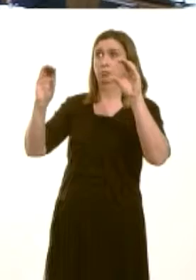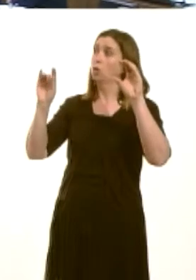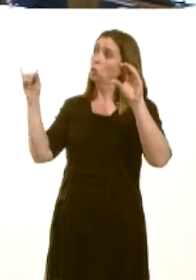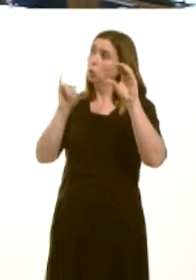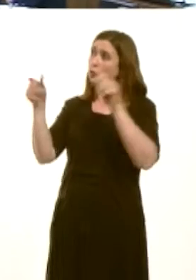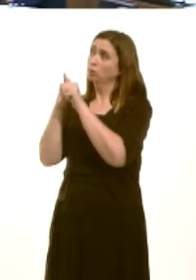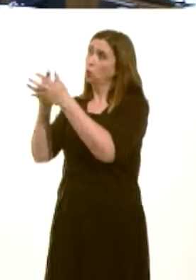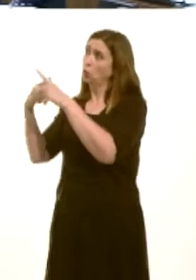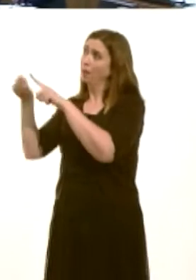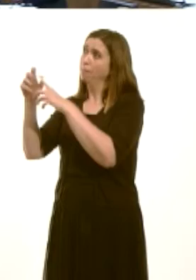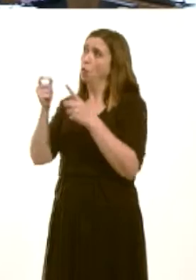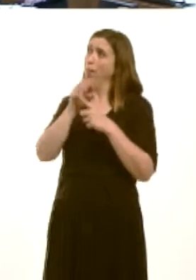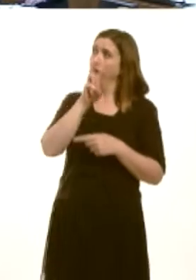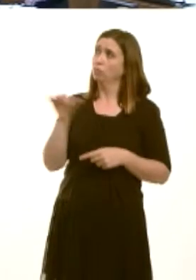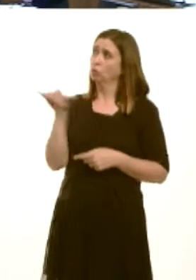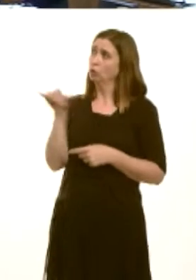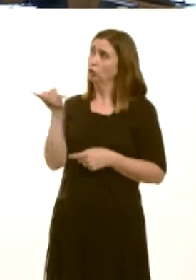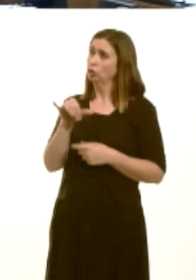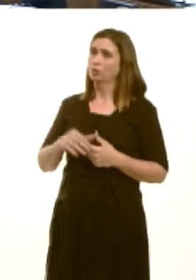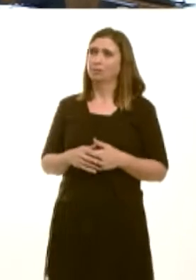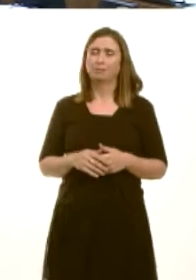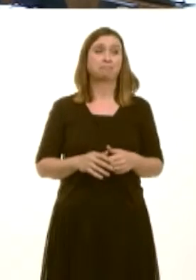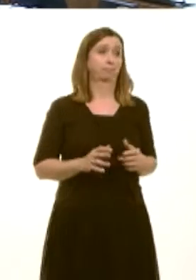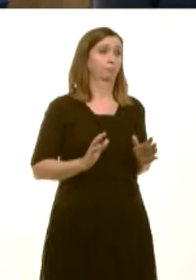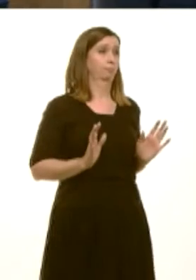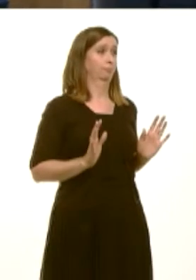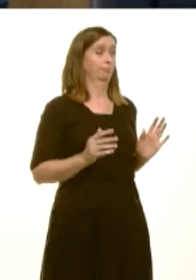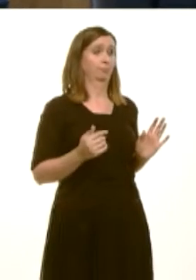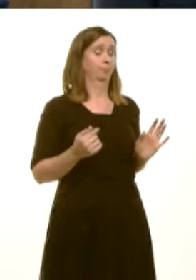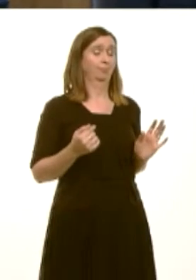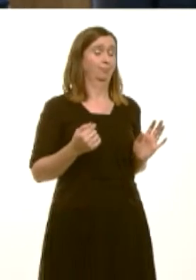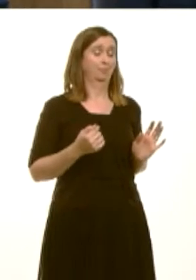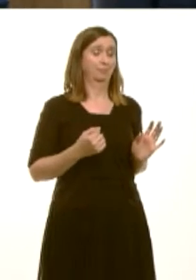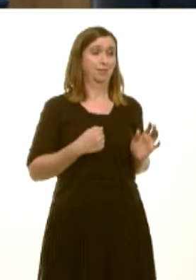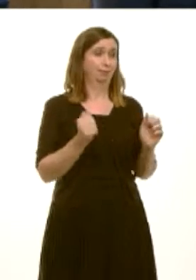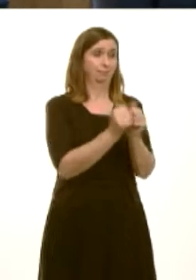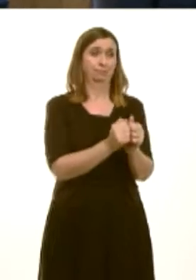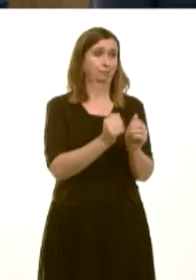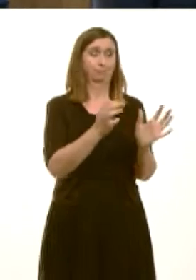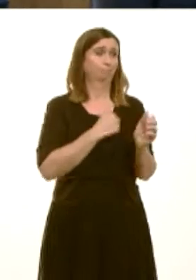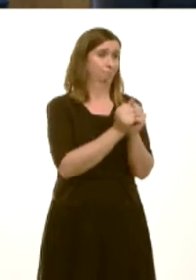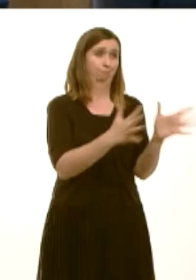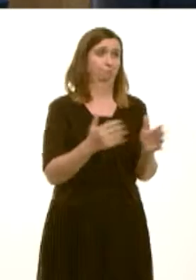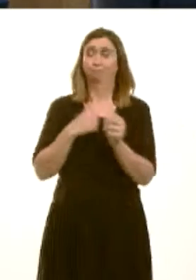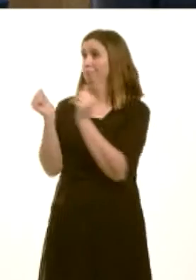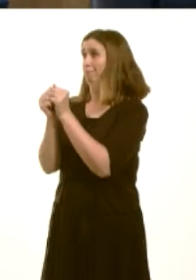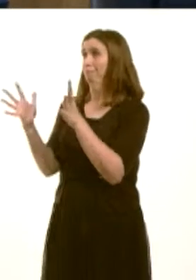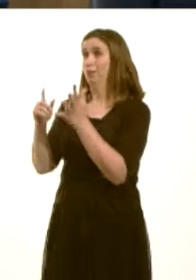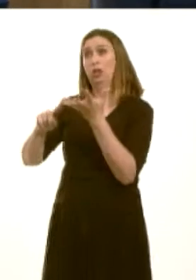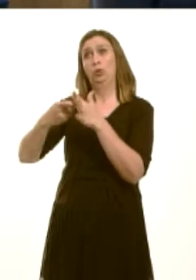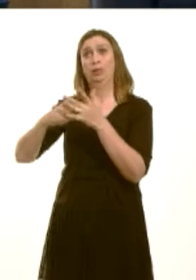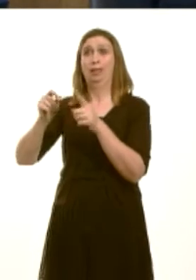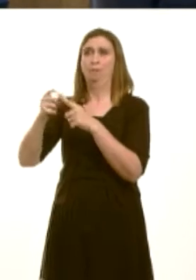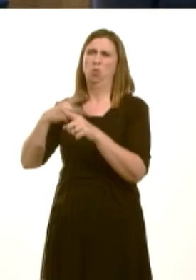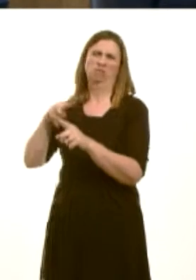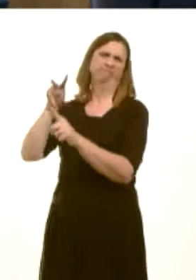or with UKIP on that? Well, I stand with neither, because with UKIP, I know that UKIP wants to